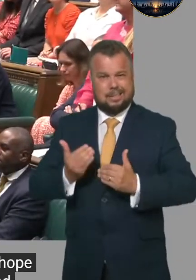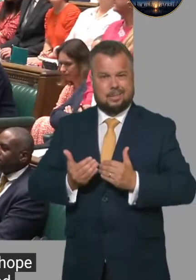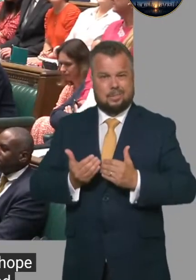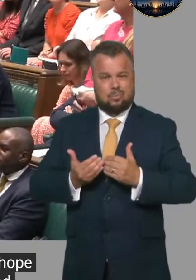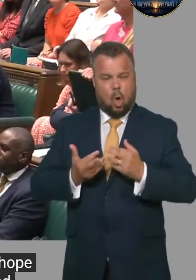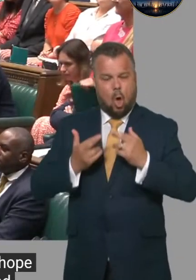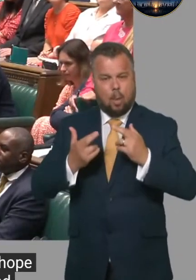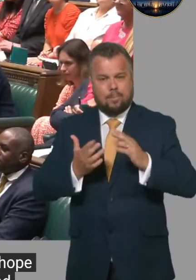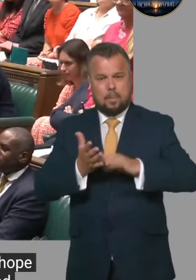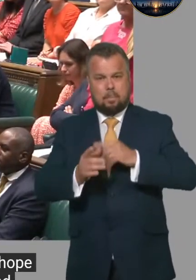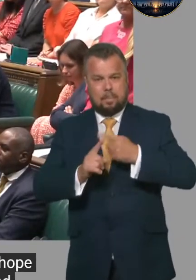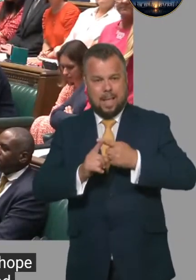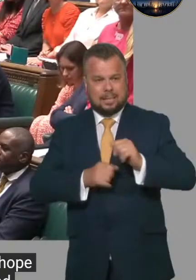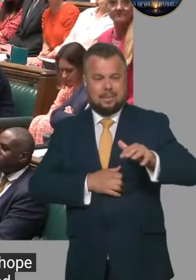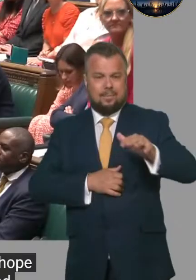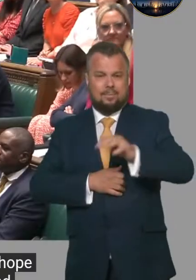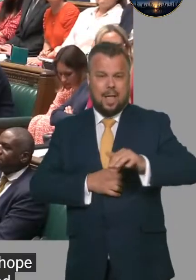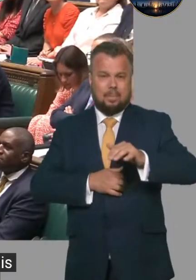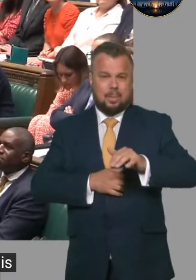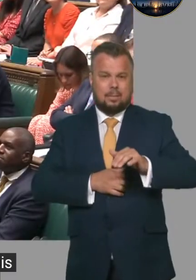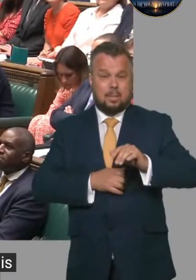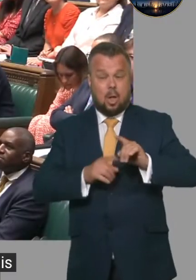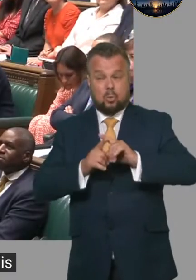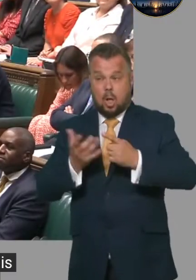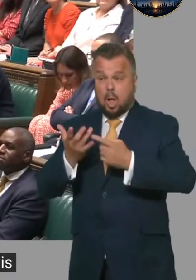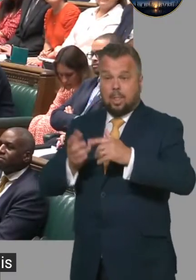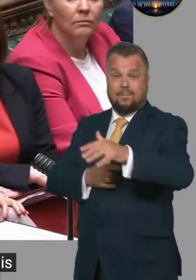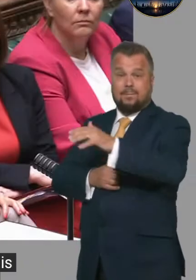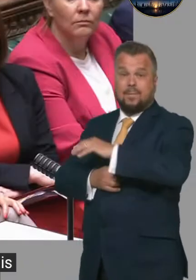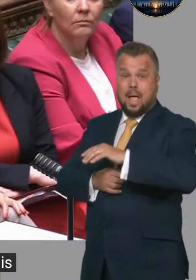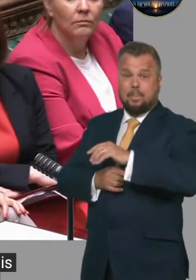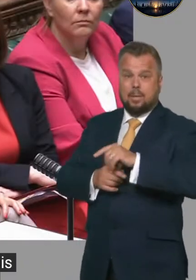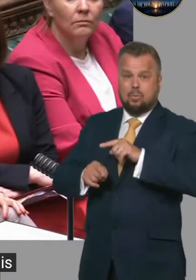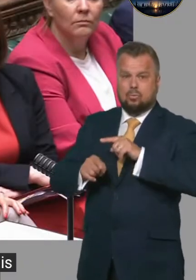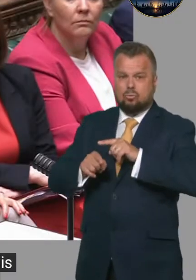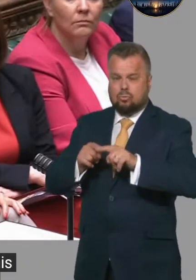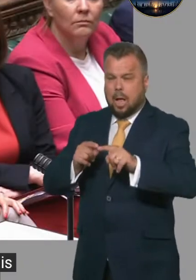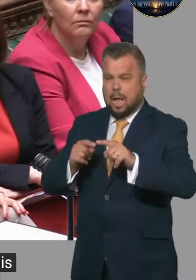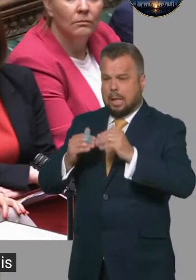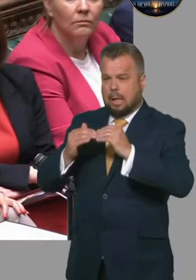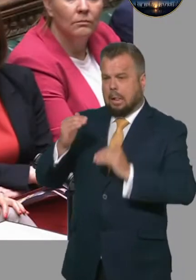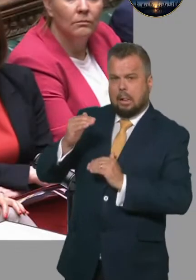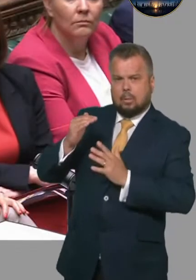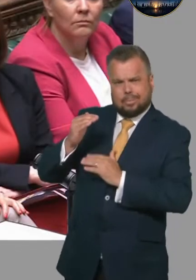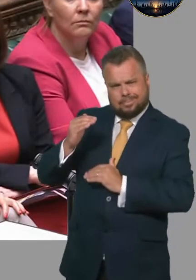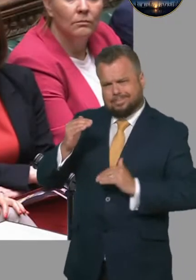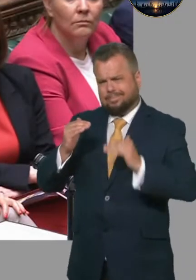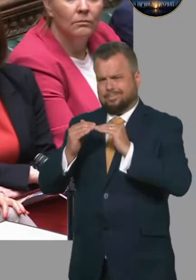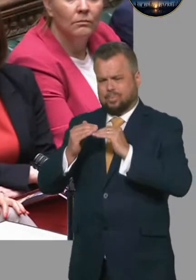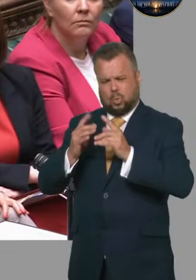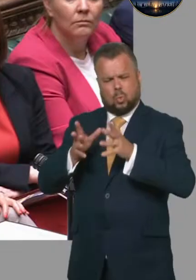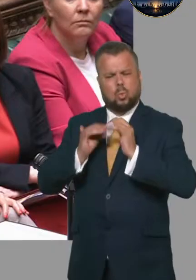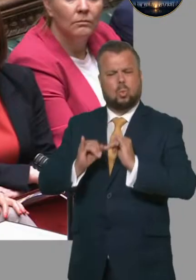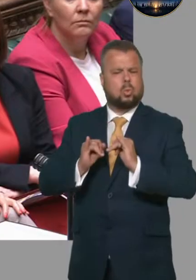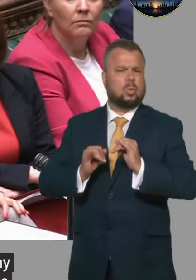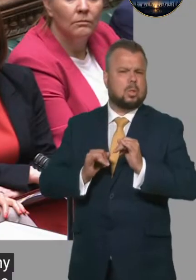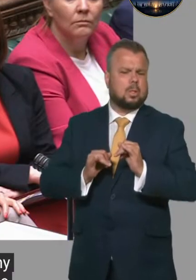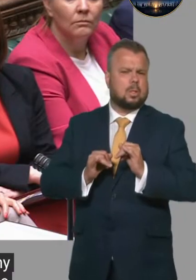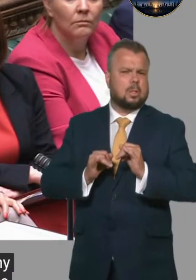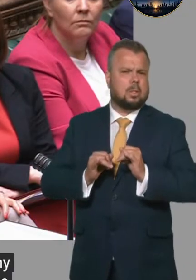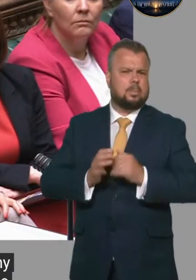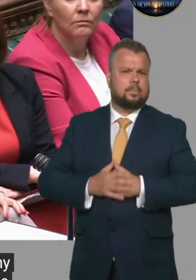Can I just say my thoughts, and I'm sure the thoughts of the whole House, are with Max and his family in what must be the most awful of